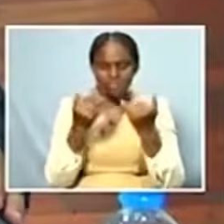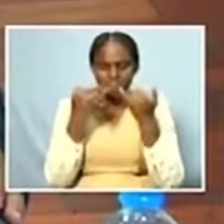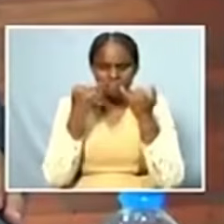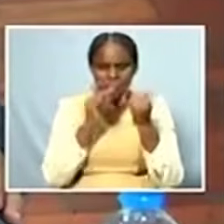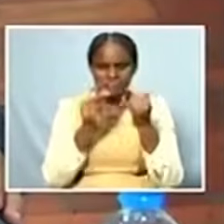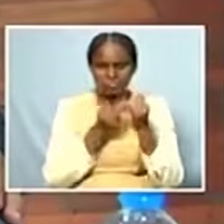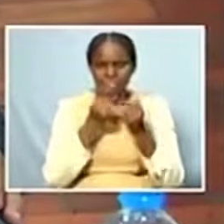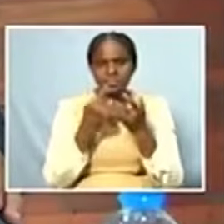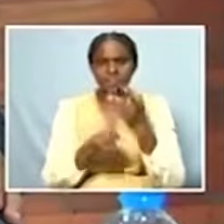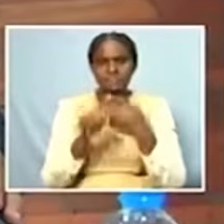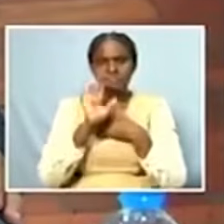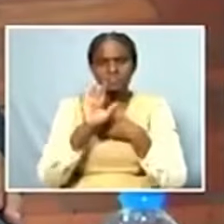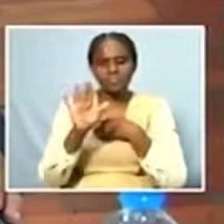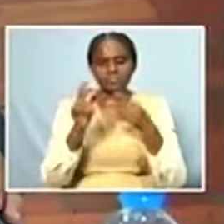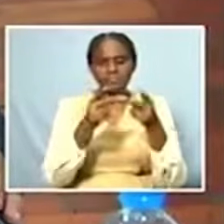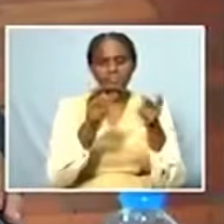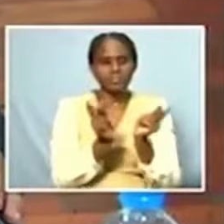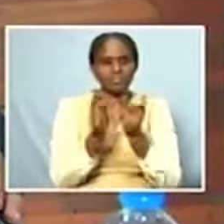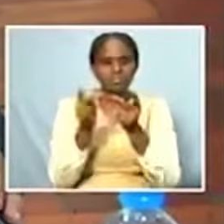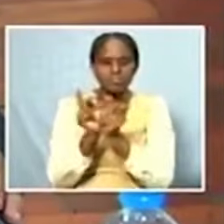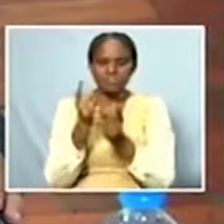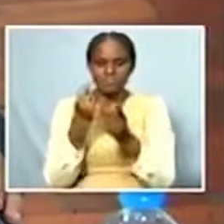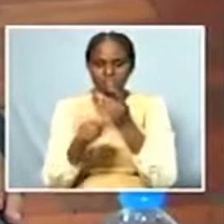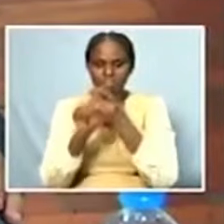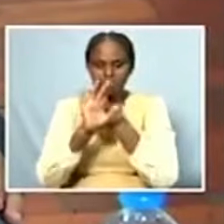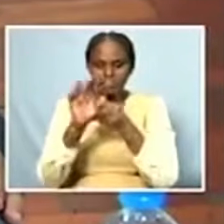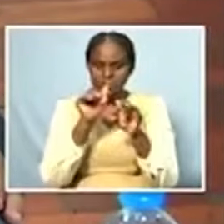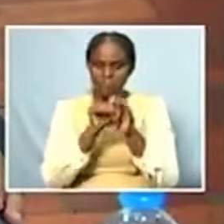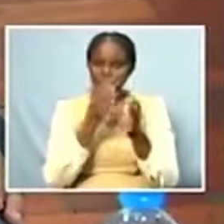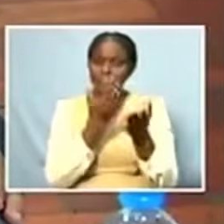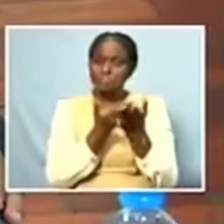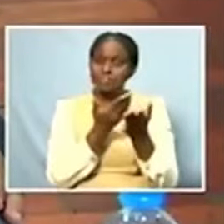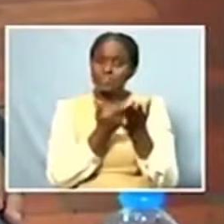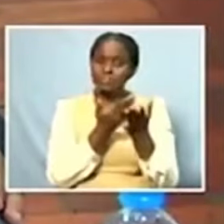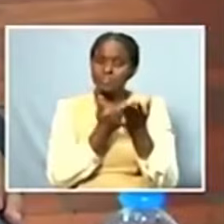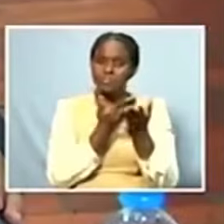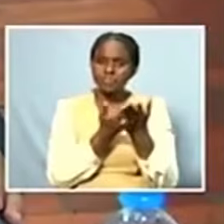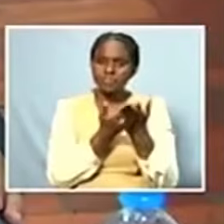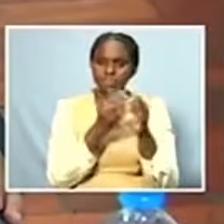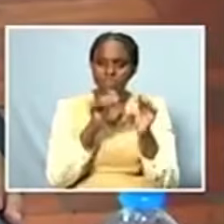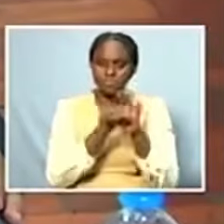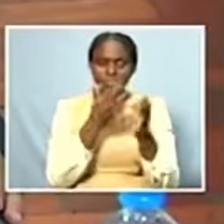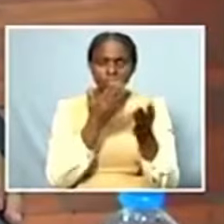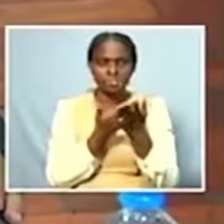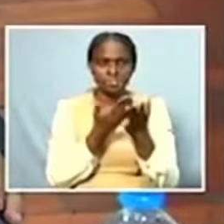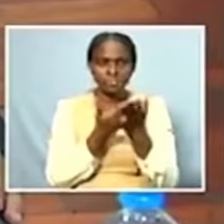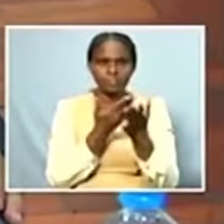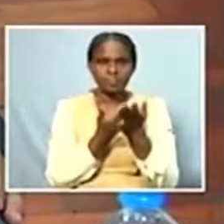what is the position on these